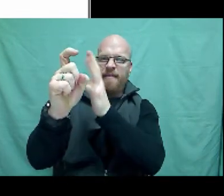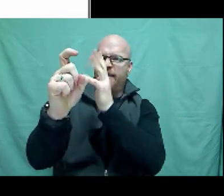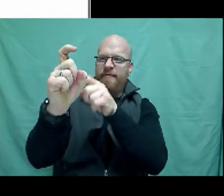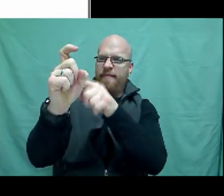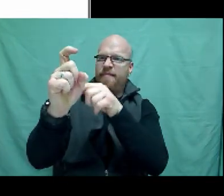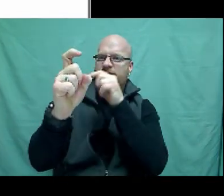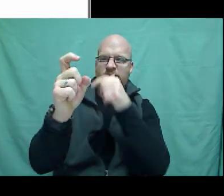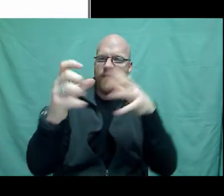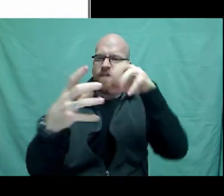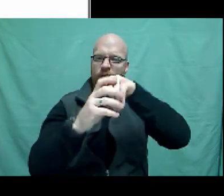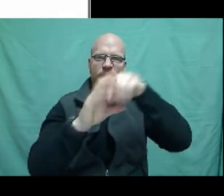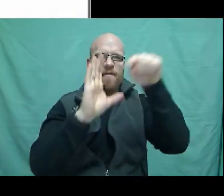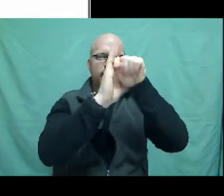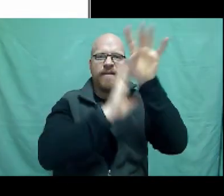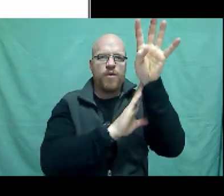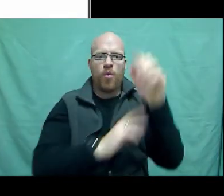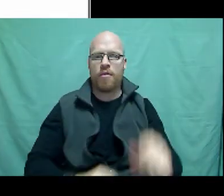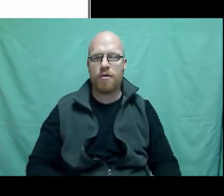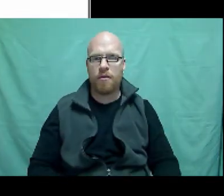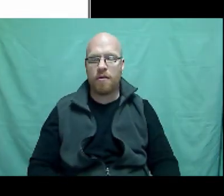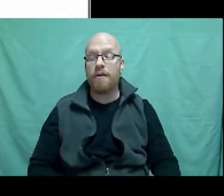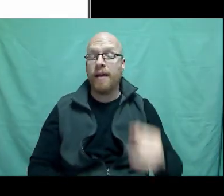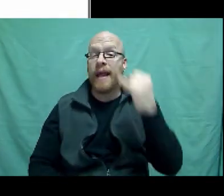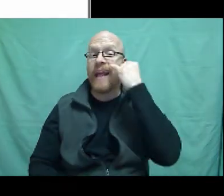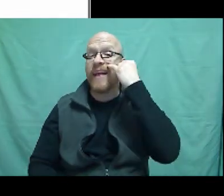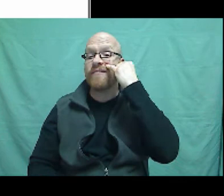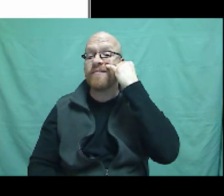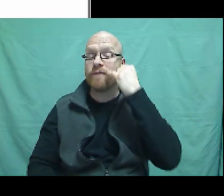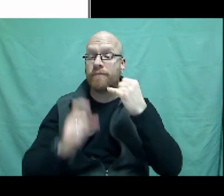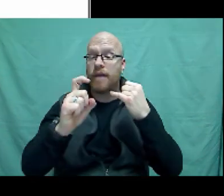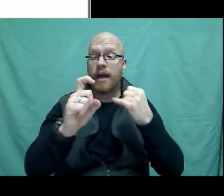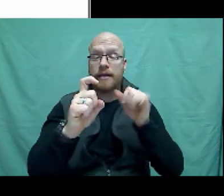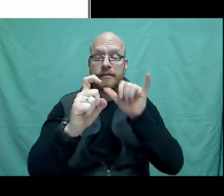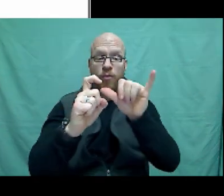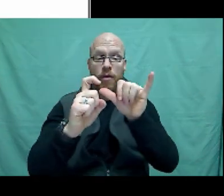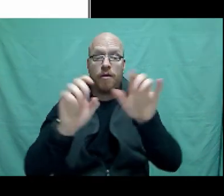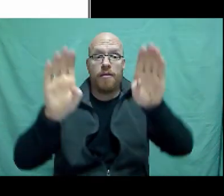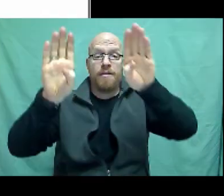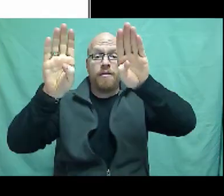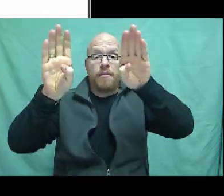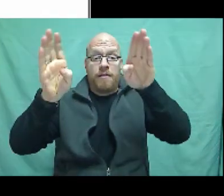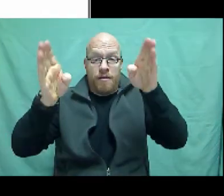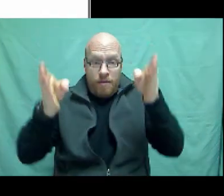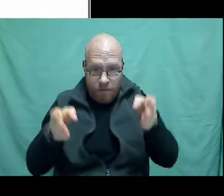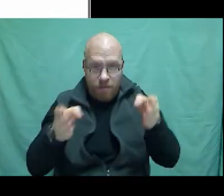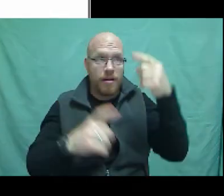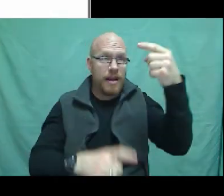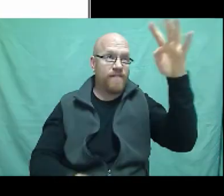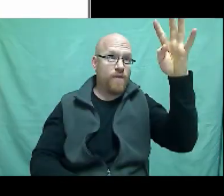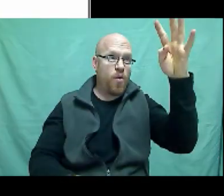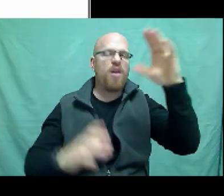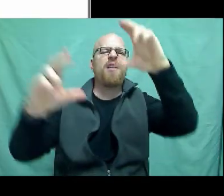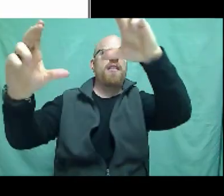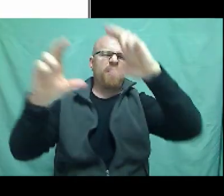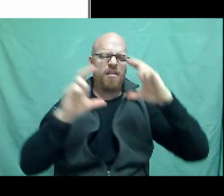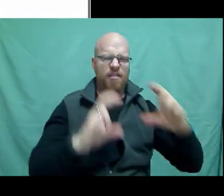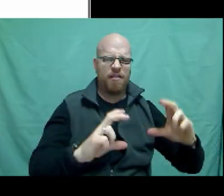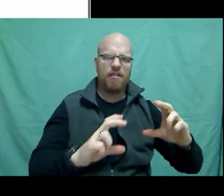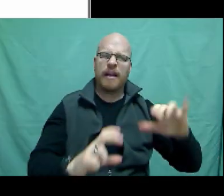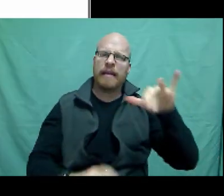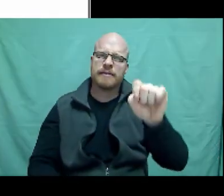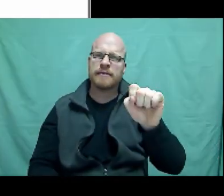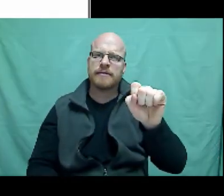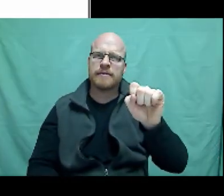to the numerator. The x stayed where it was. It's not affected by the negative exponent. Now, if we had x times